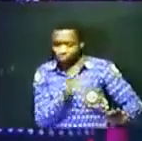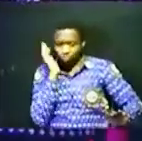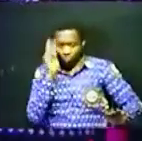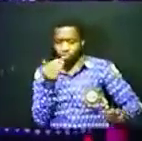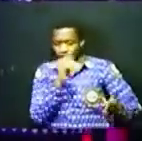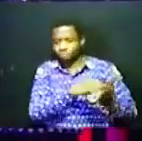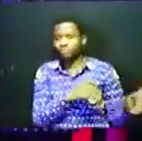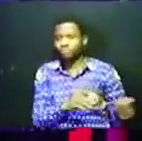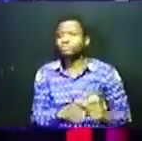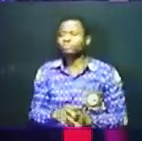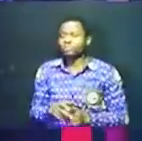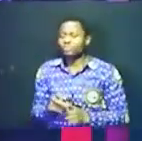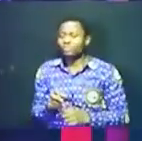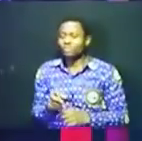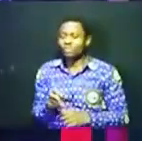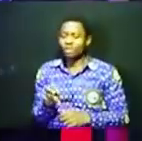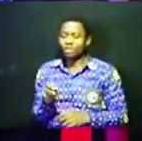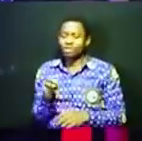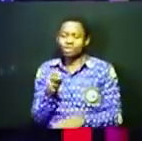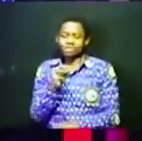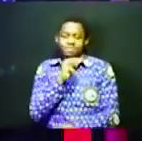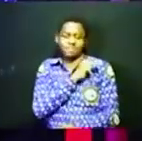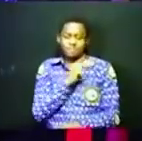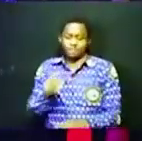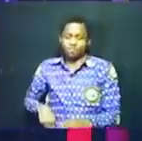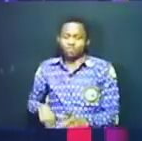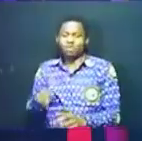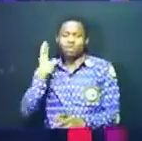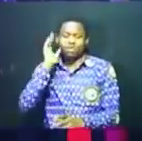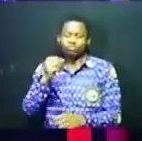will suffer and rise from the dead on the third day.